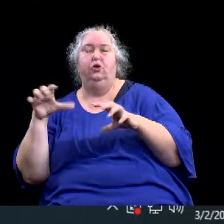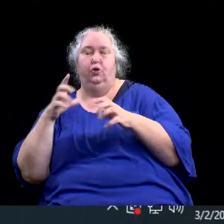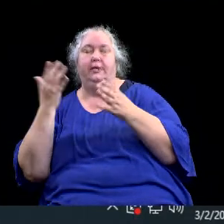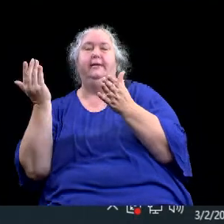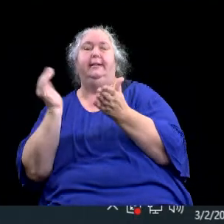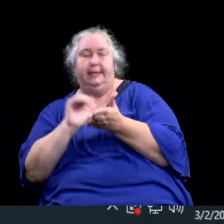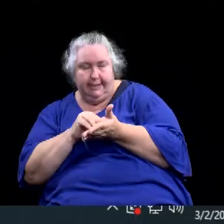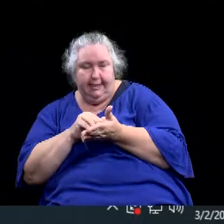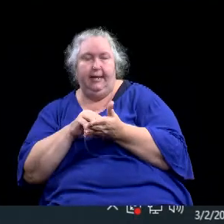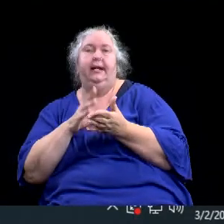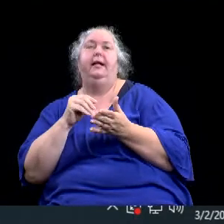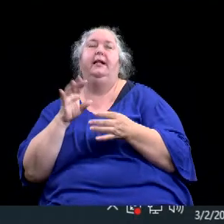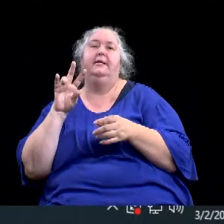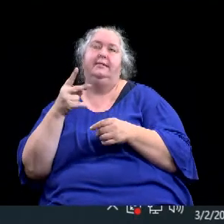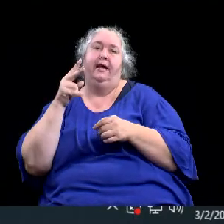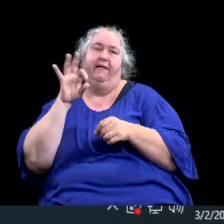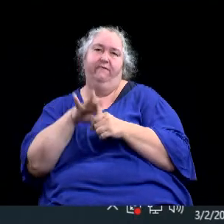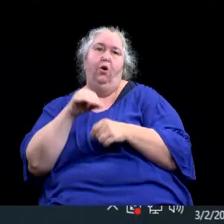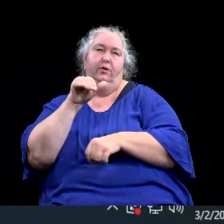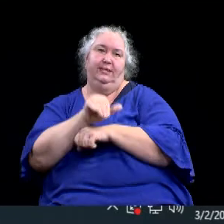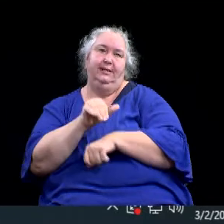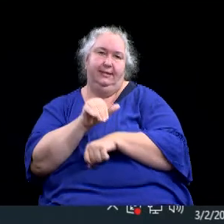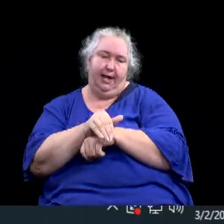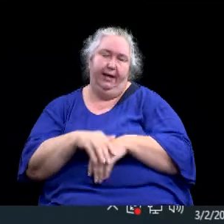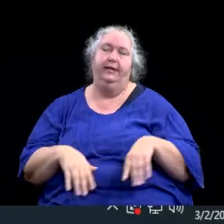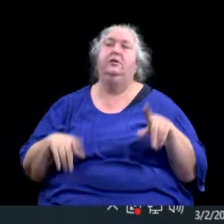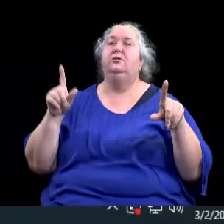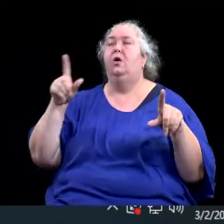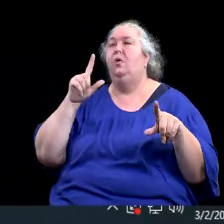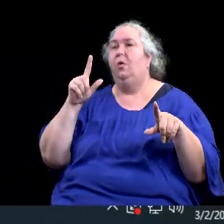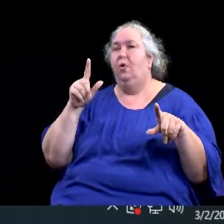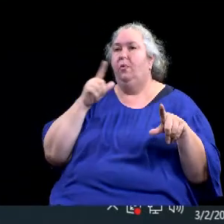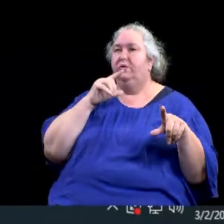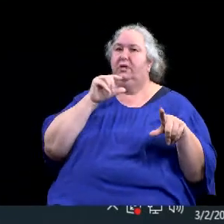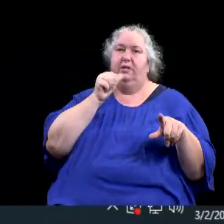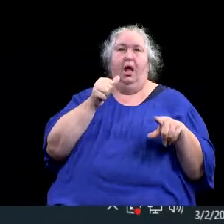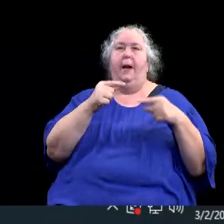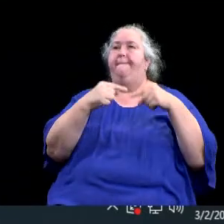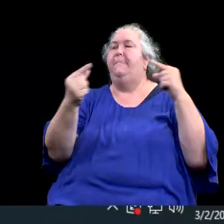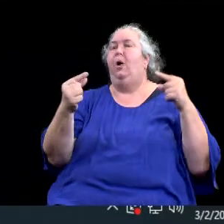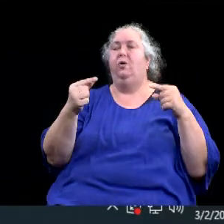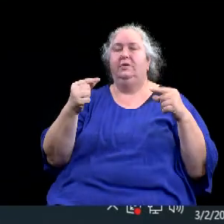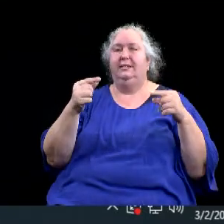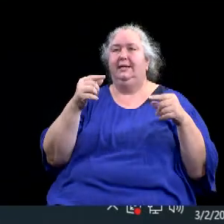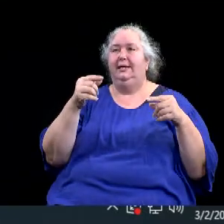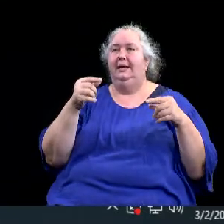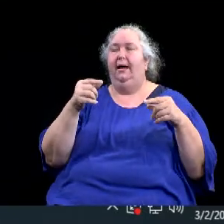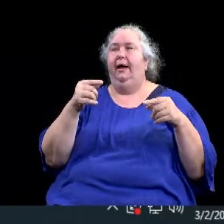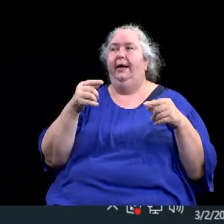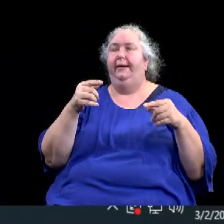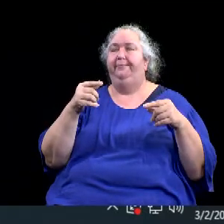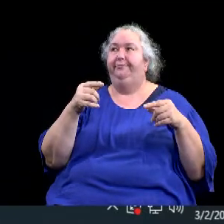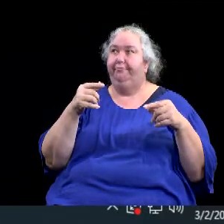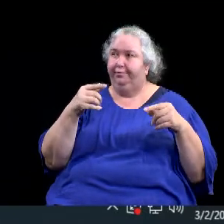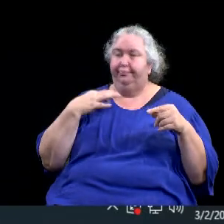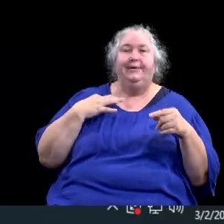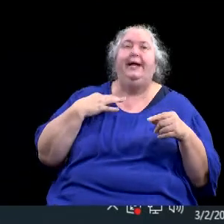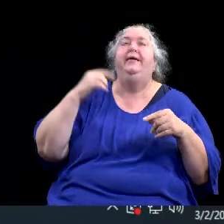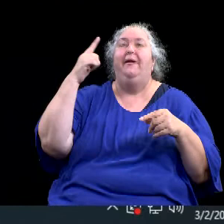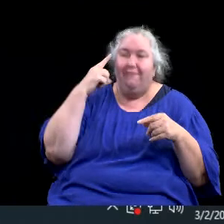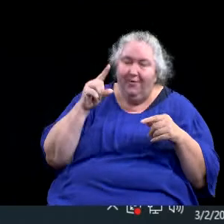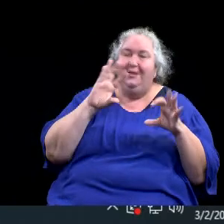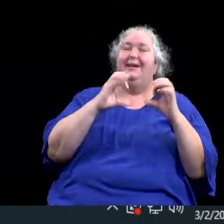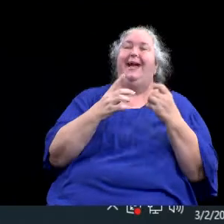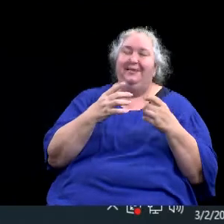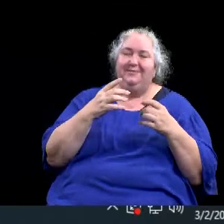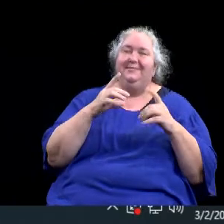of unopposed candidates for the positions of Councilmember District 2 and Councilmember District 4 for the Waco City Council, requiring the city secretary to post